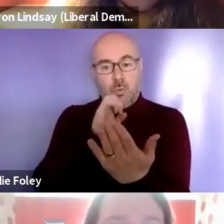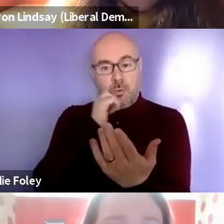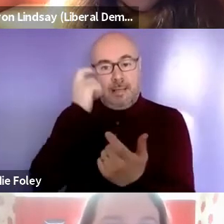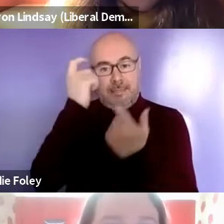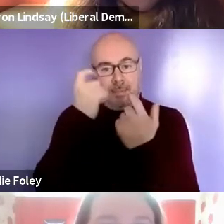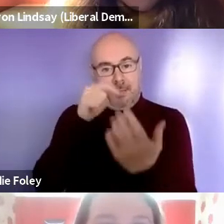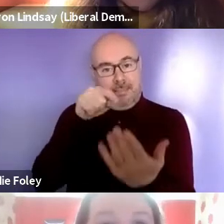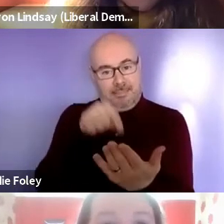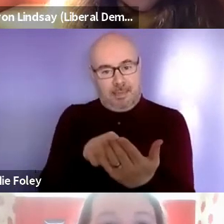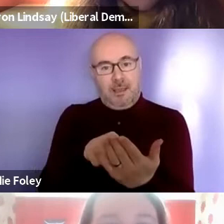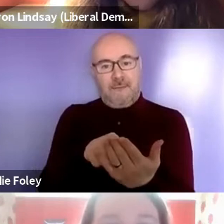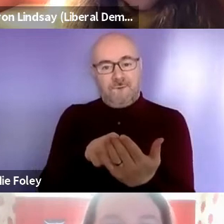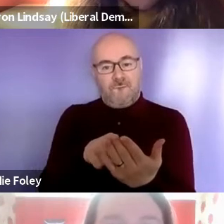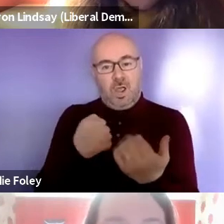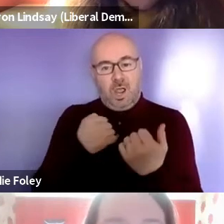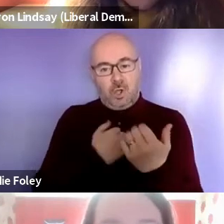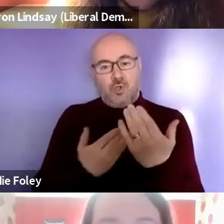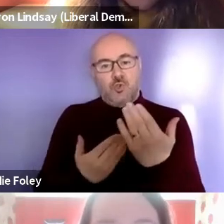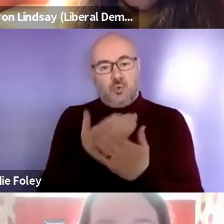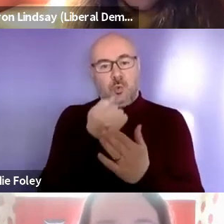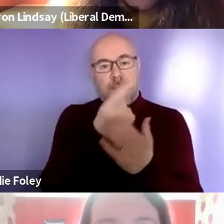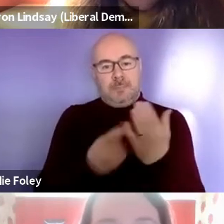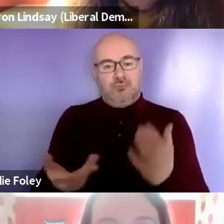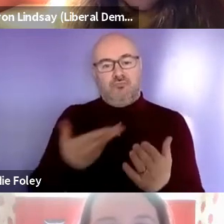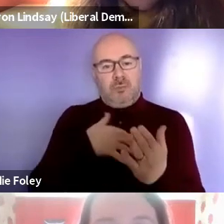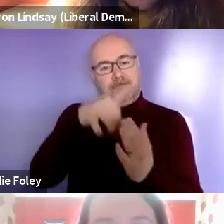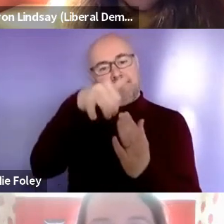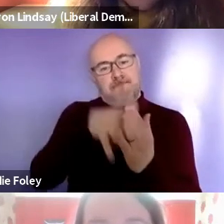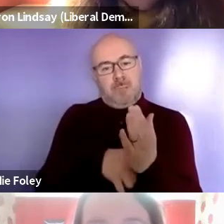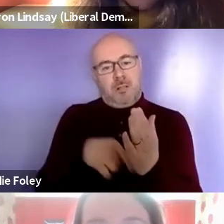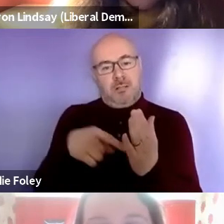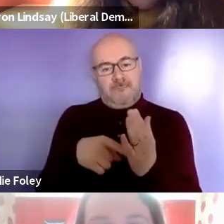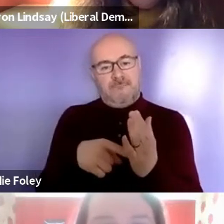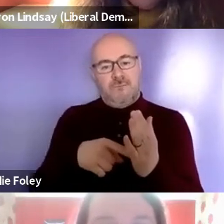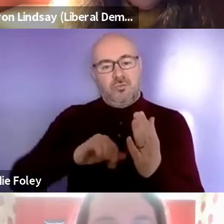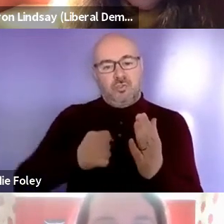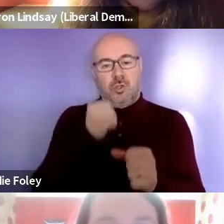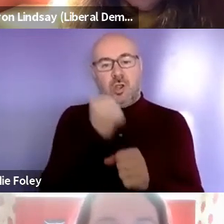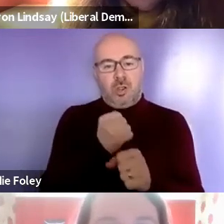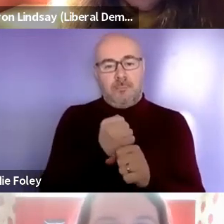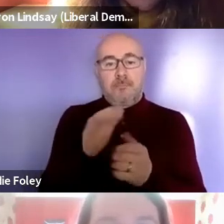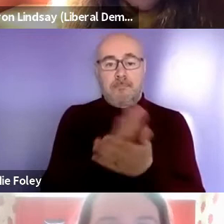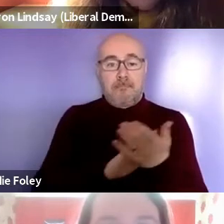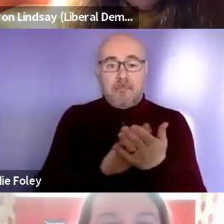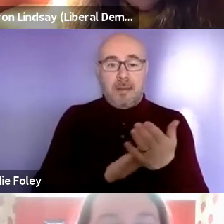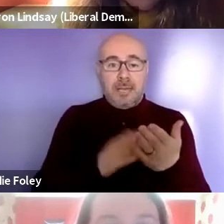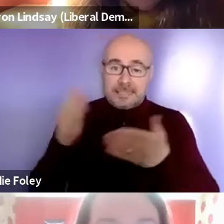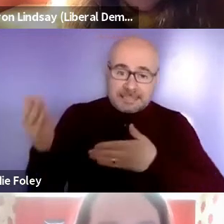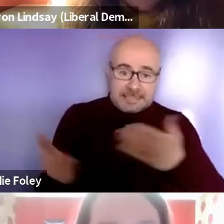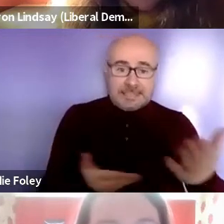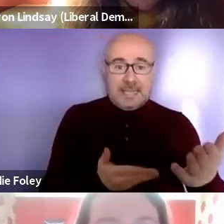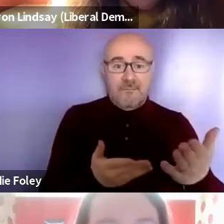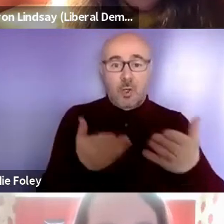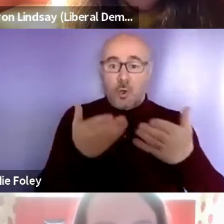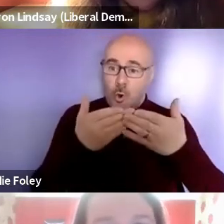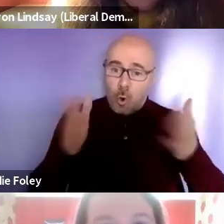that states parties must ensure that private entities offer facilities and services which are open or provided to the public, take into